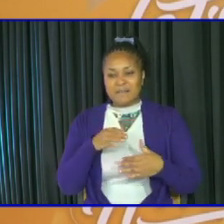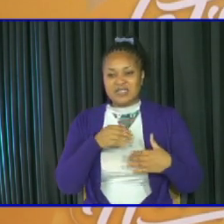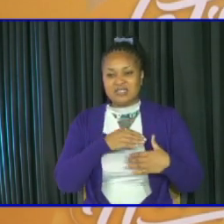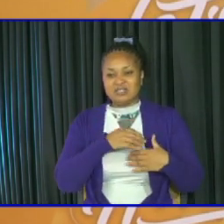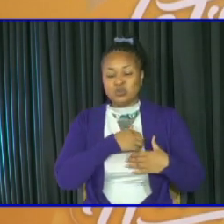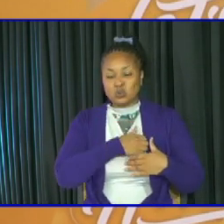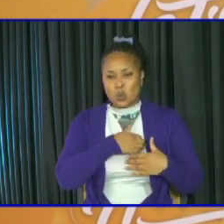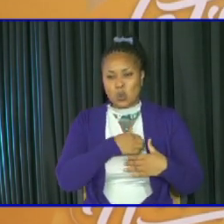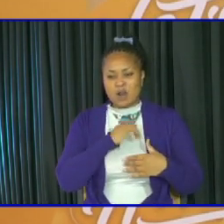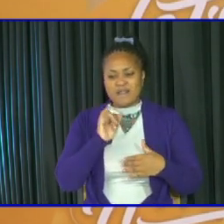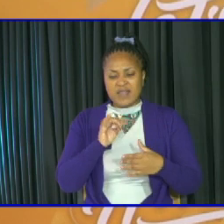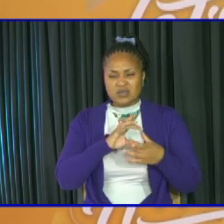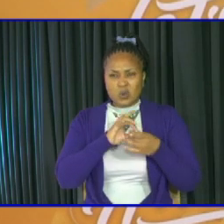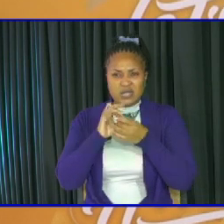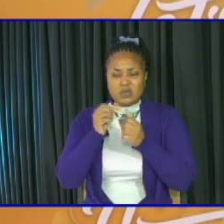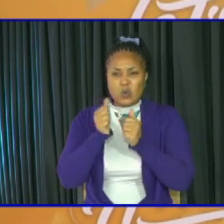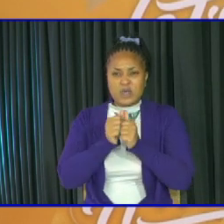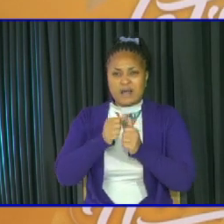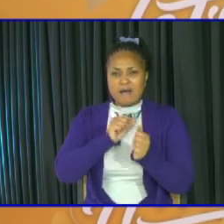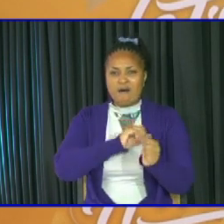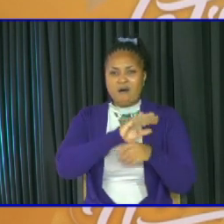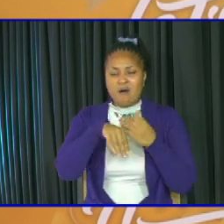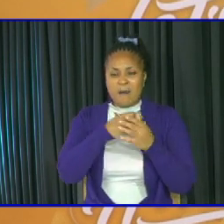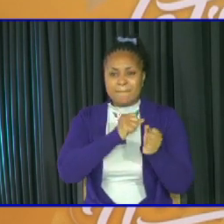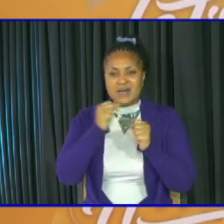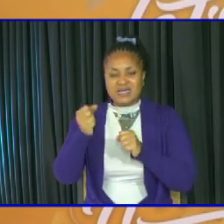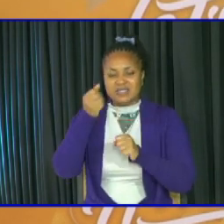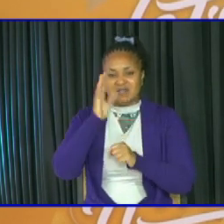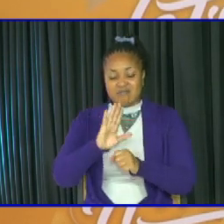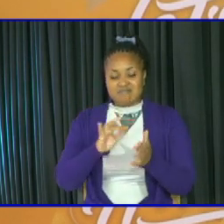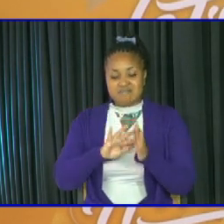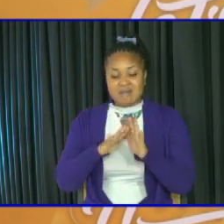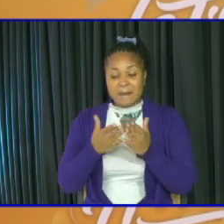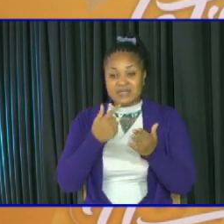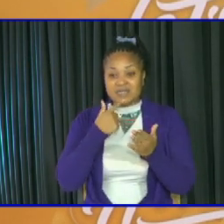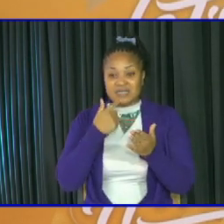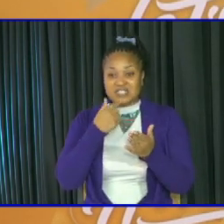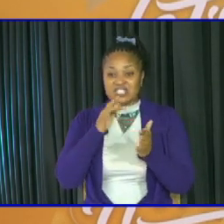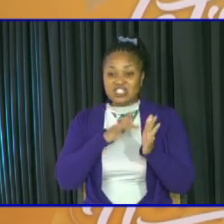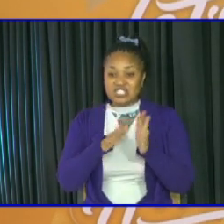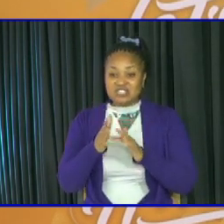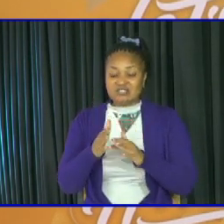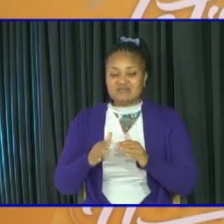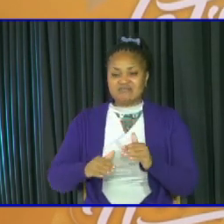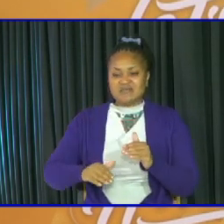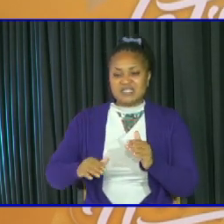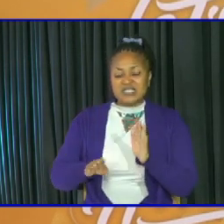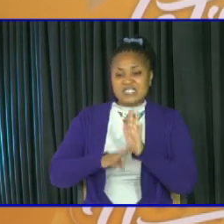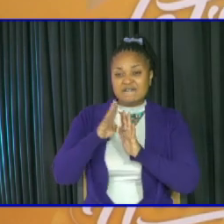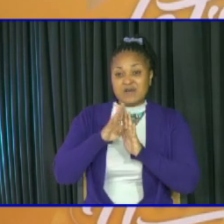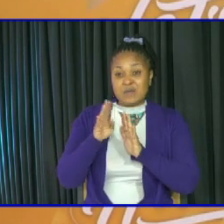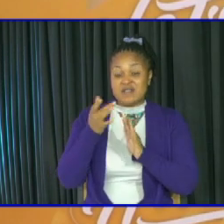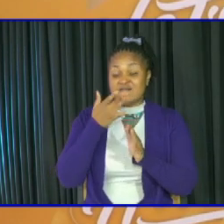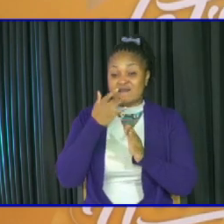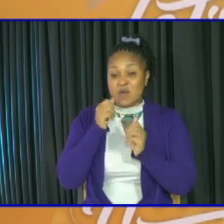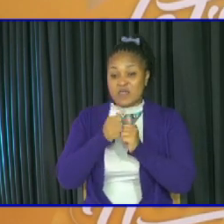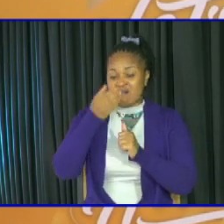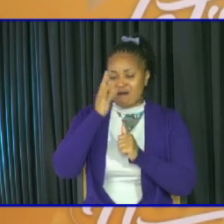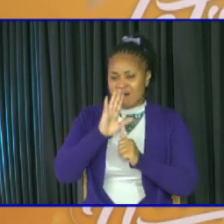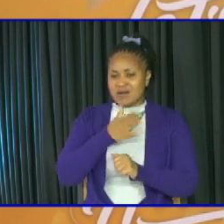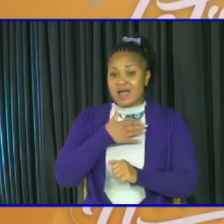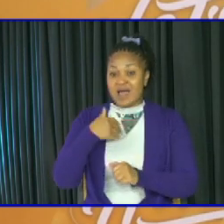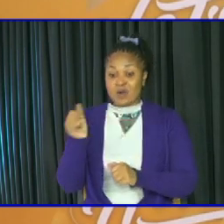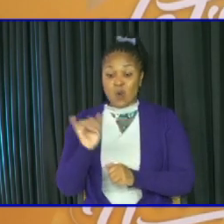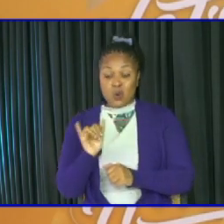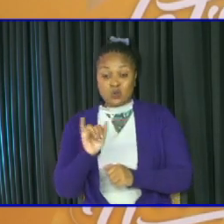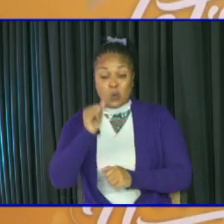the Almighty God. The Bible says that Jesus grew in favor with God and with men. So it's important